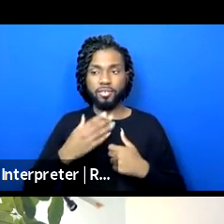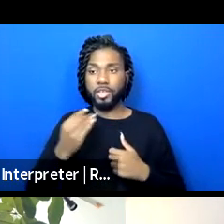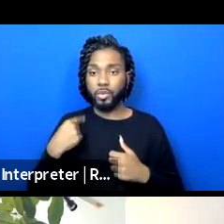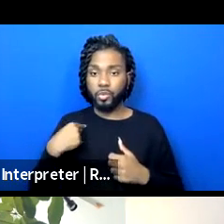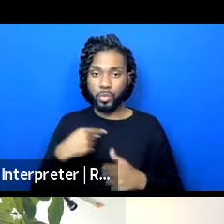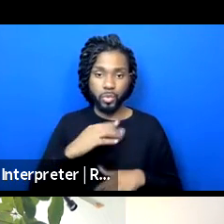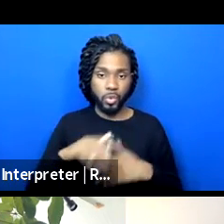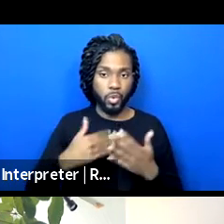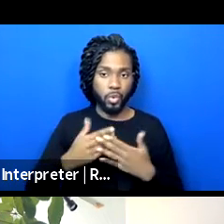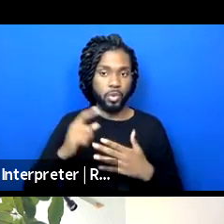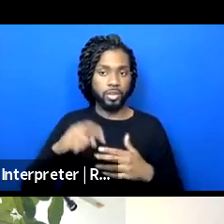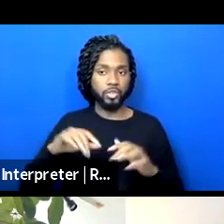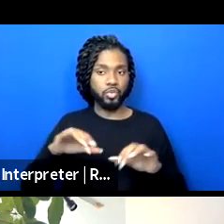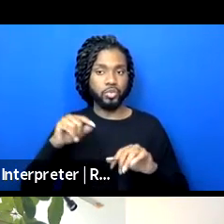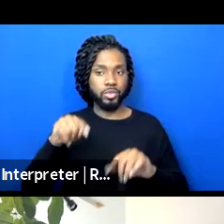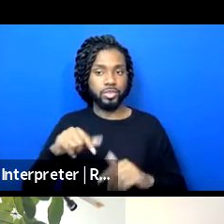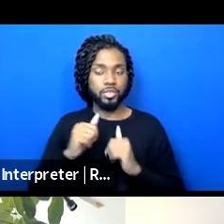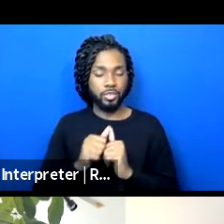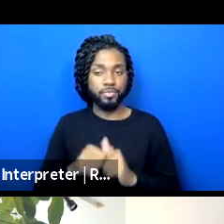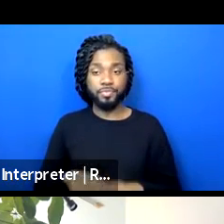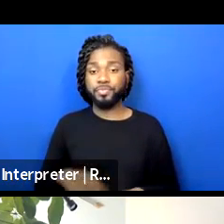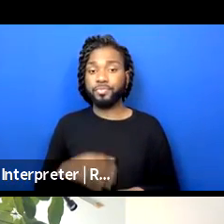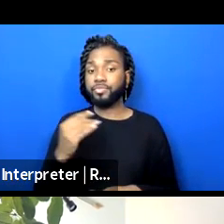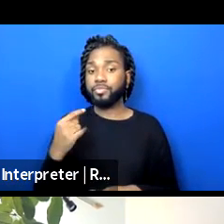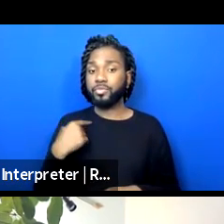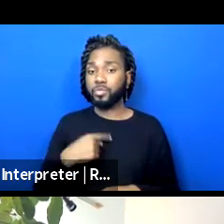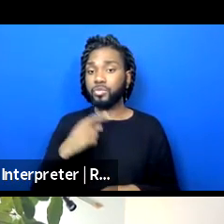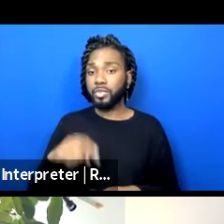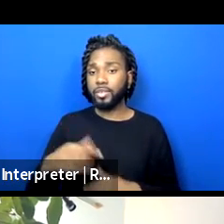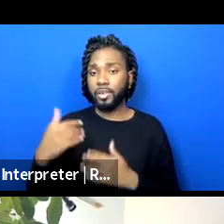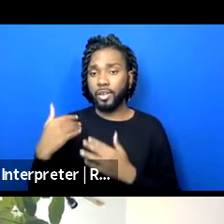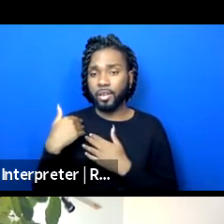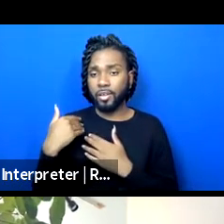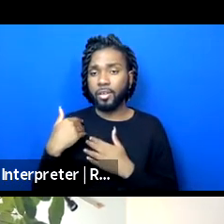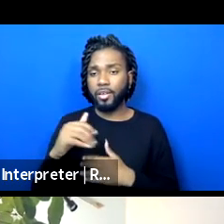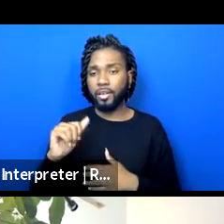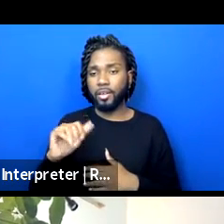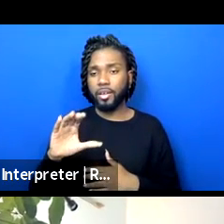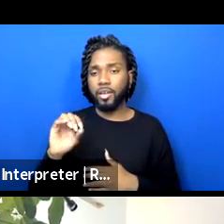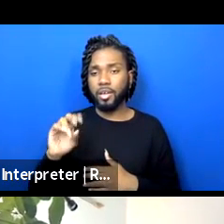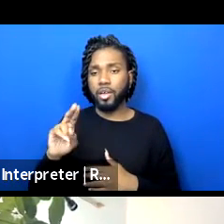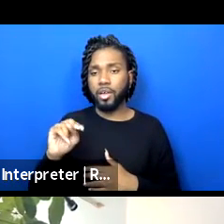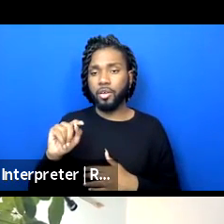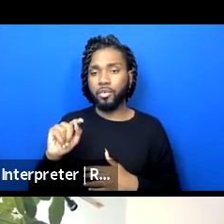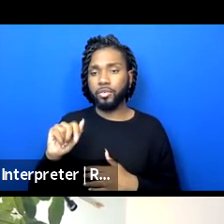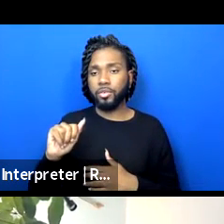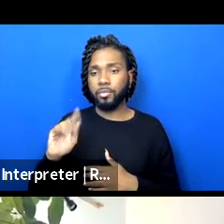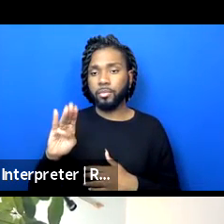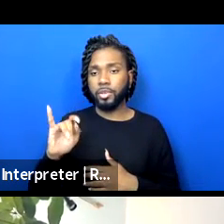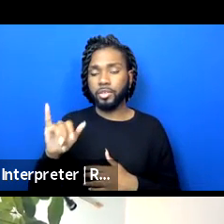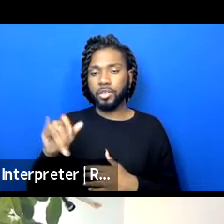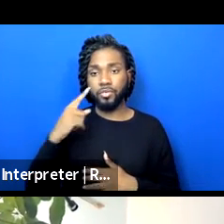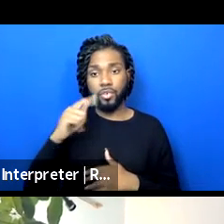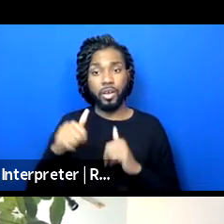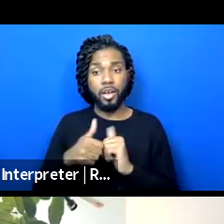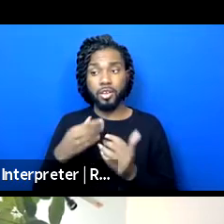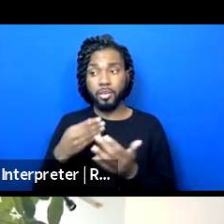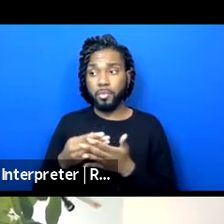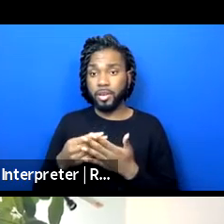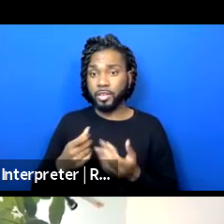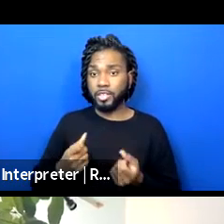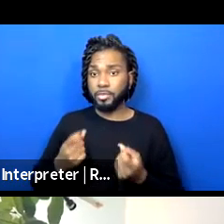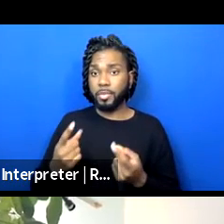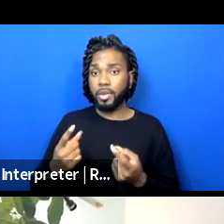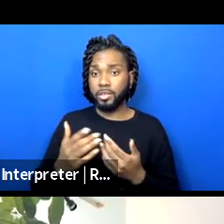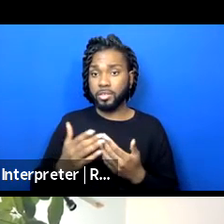this together. And we need accountability for how the money is spent going forward. And